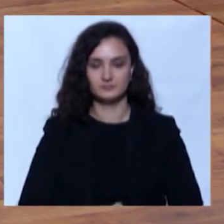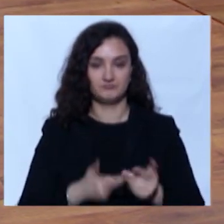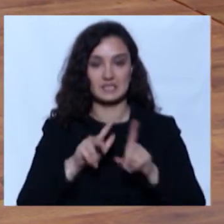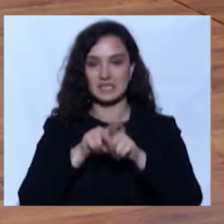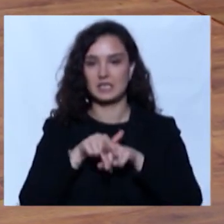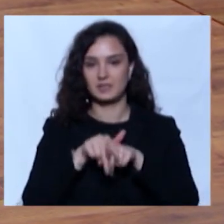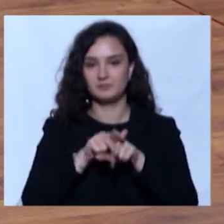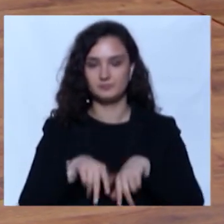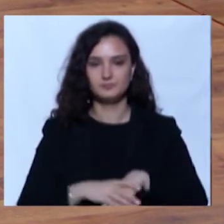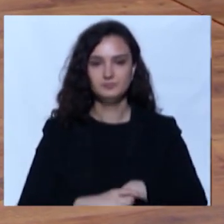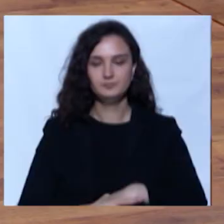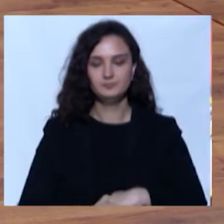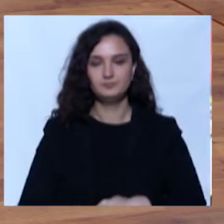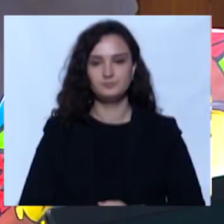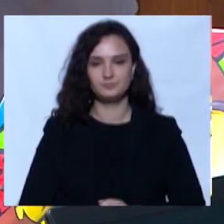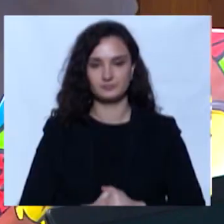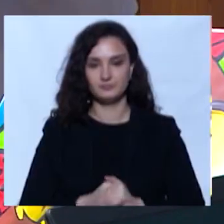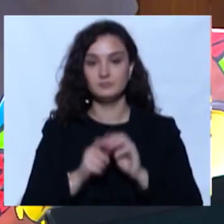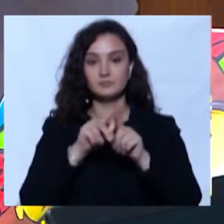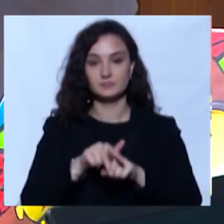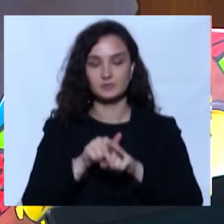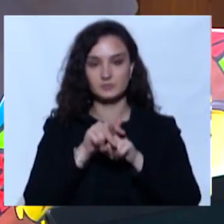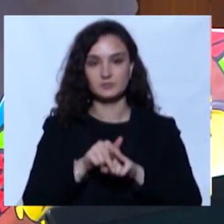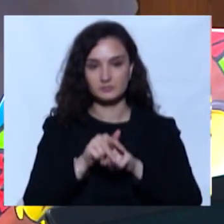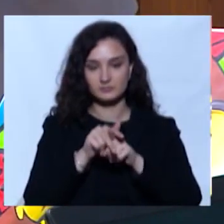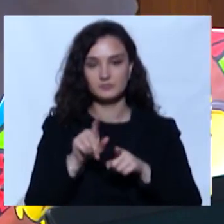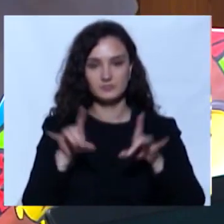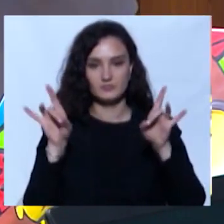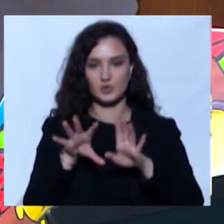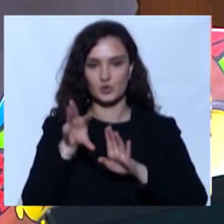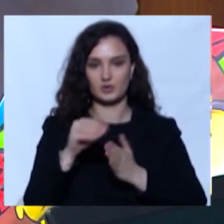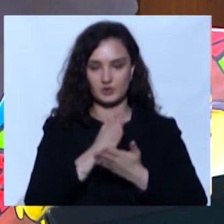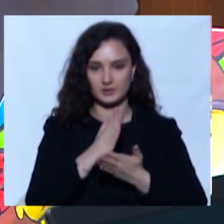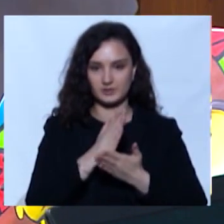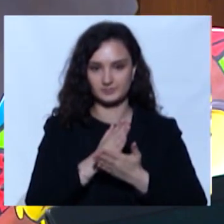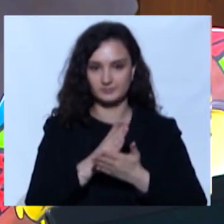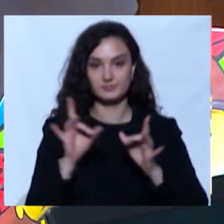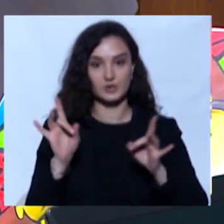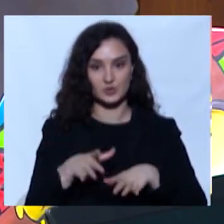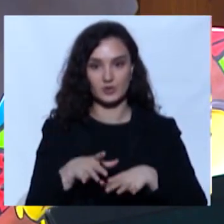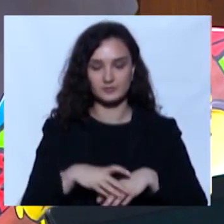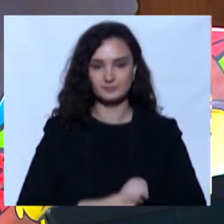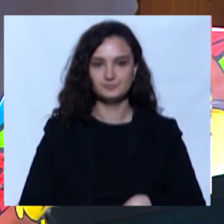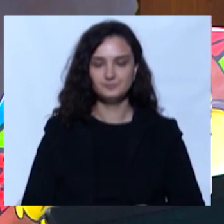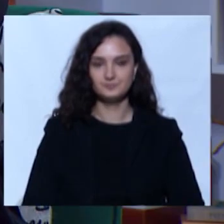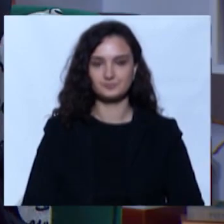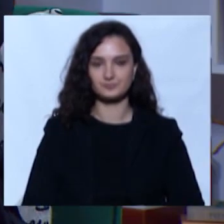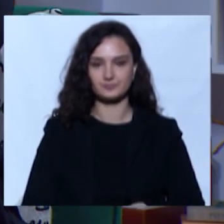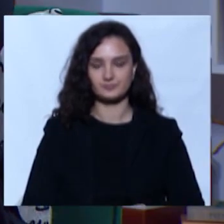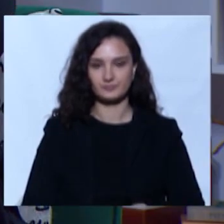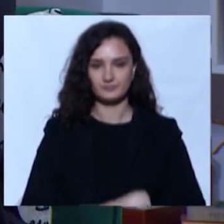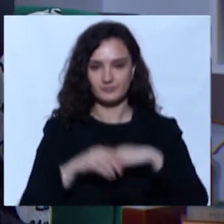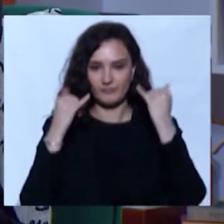Horse. The horse is in the restaurant. Restaurant.